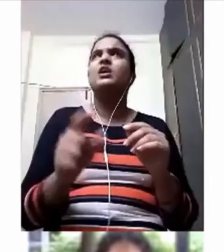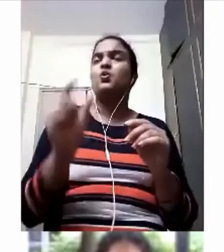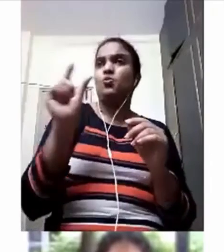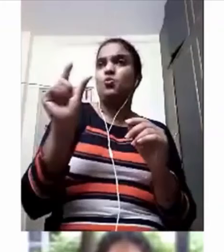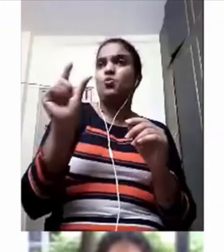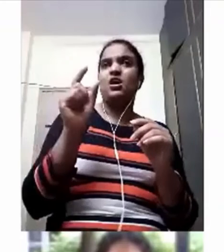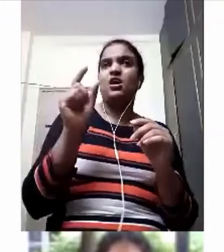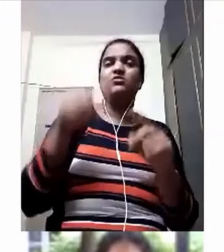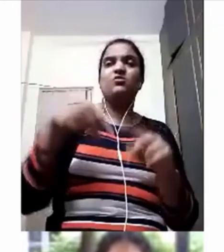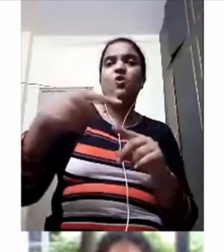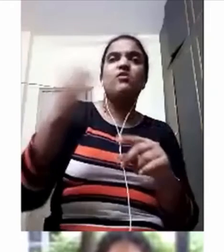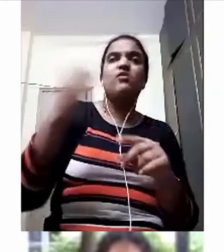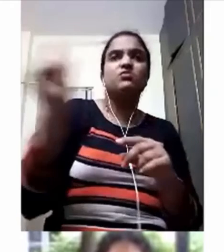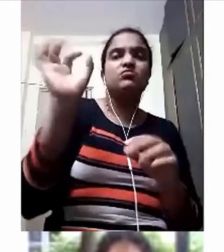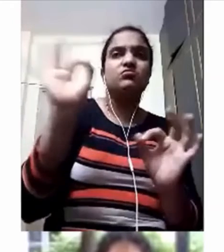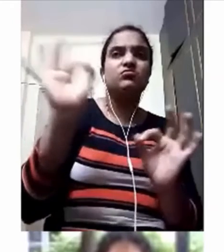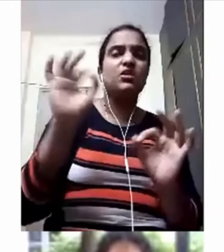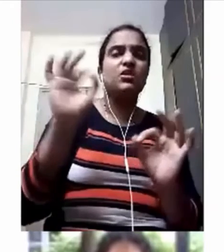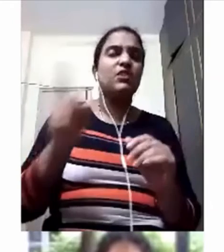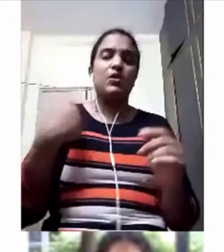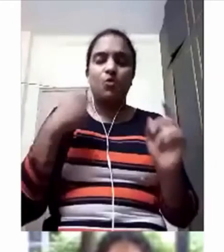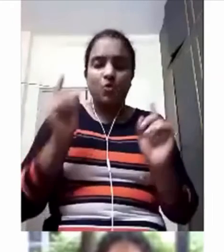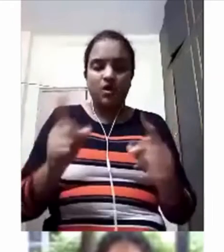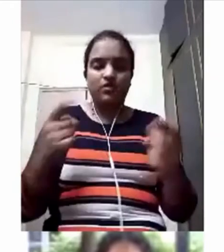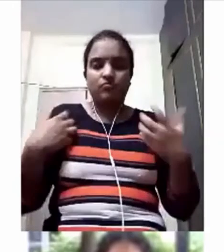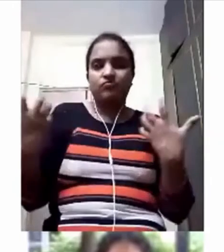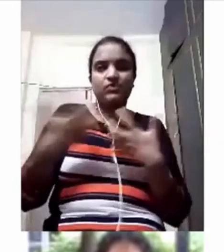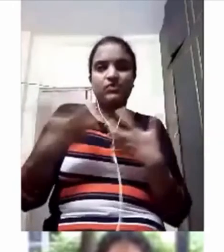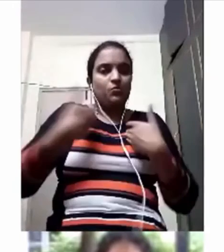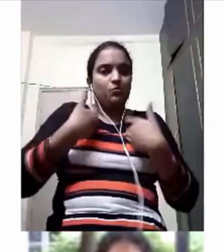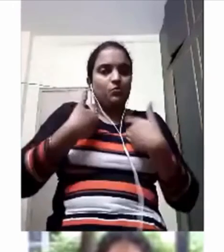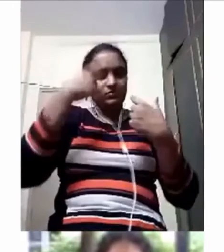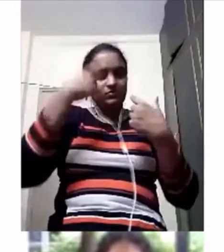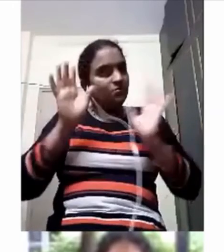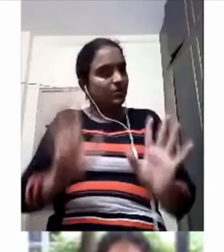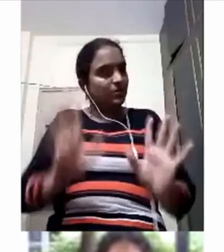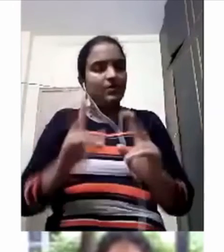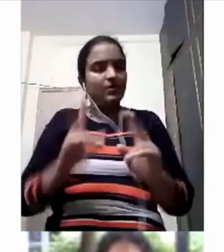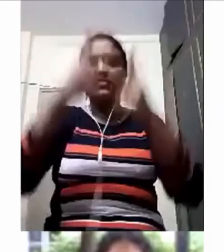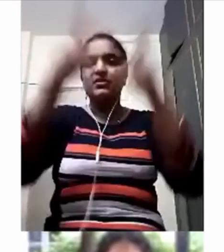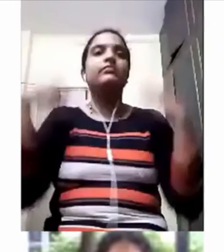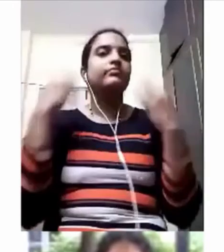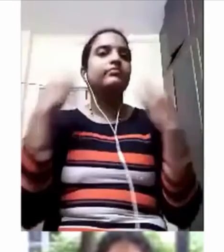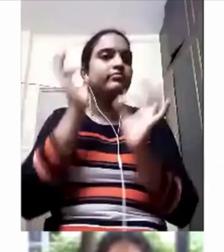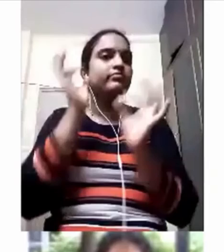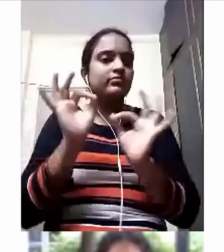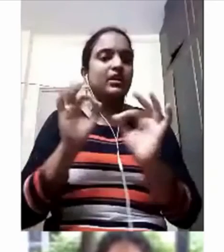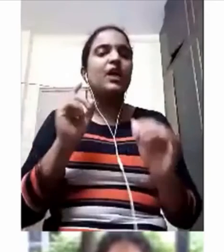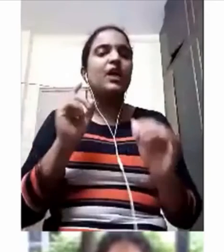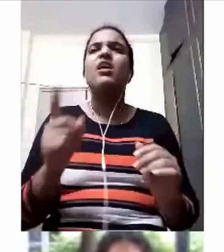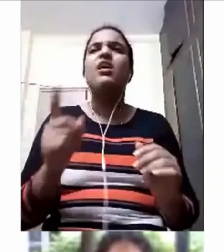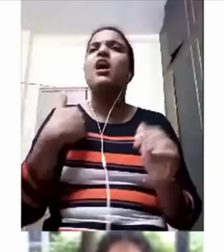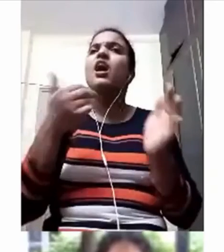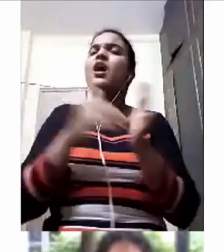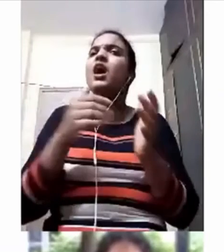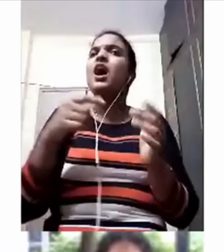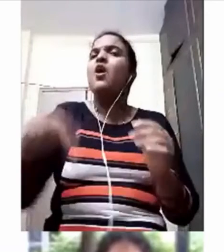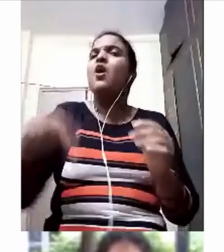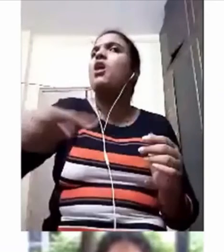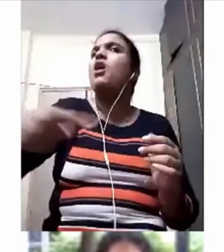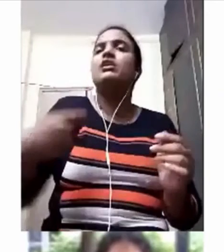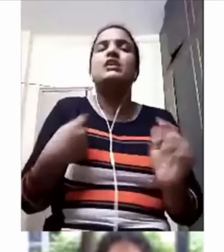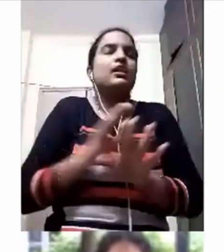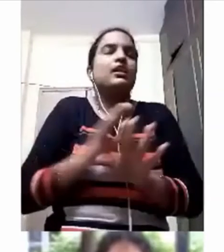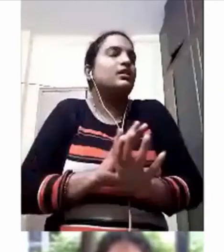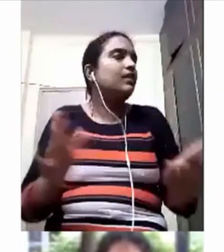more applicable to my context. The second thing that I wanted to talk about is that I don't say I have autism. Again,